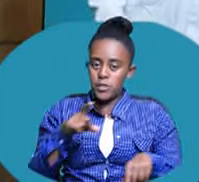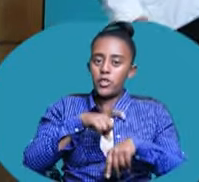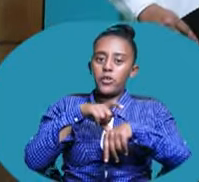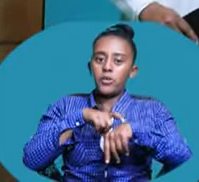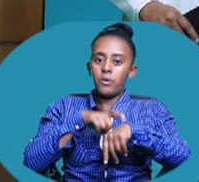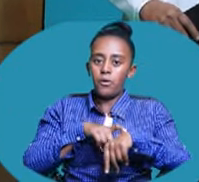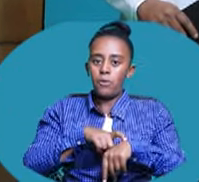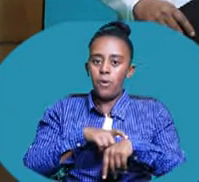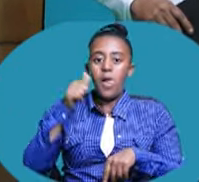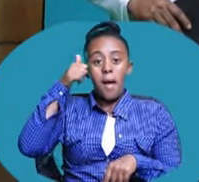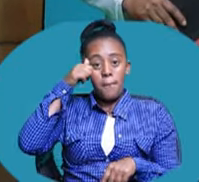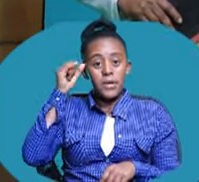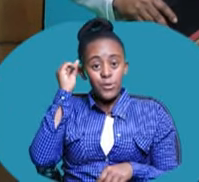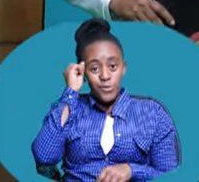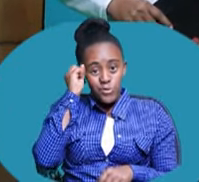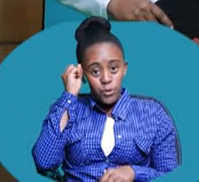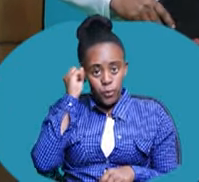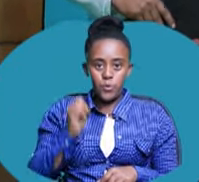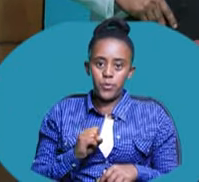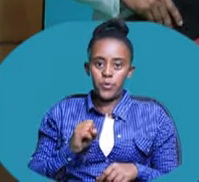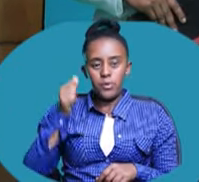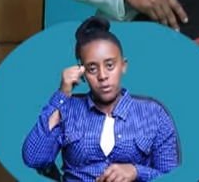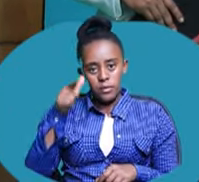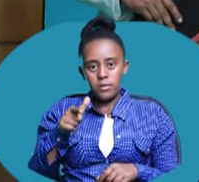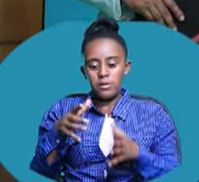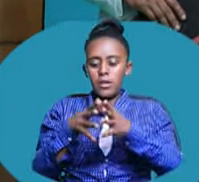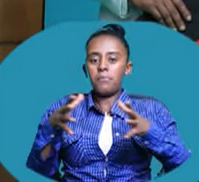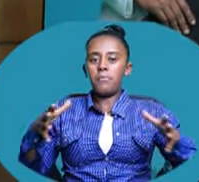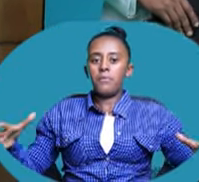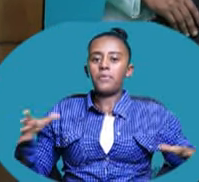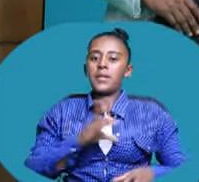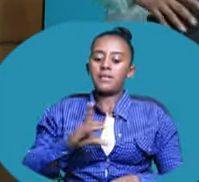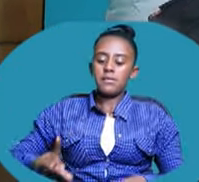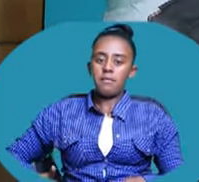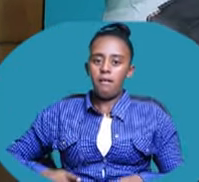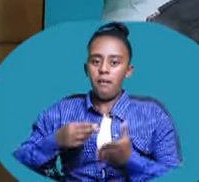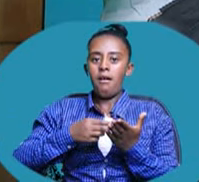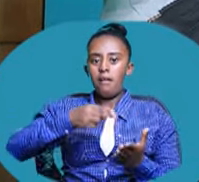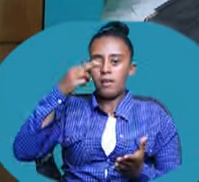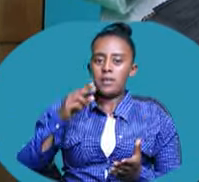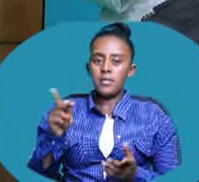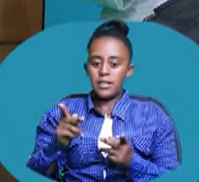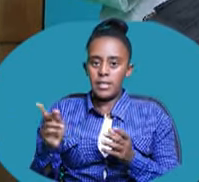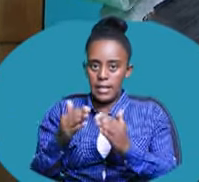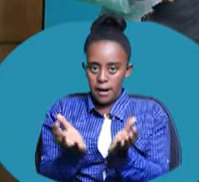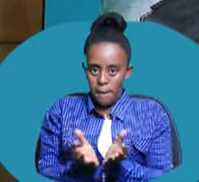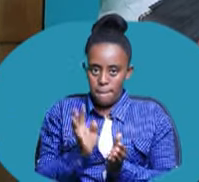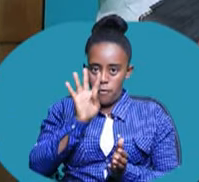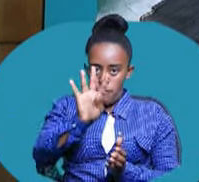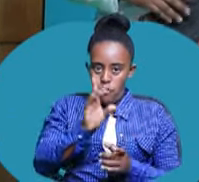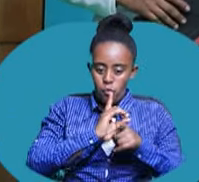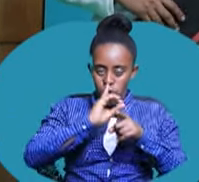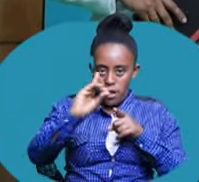of Amdazion, he expanded the Christian Island Kingdom into 4 directions,